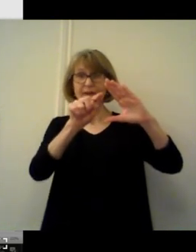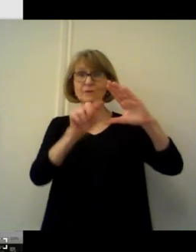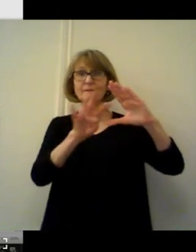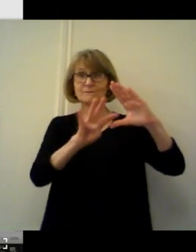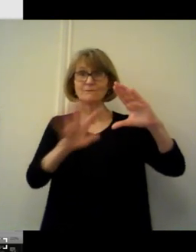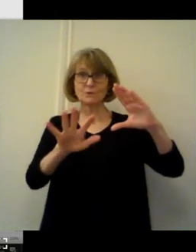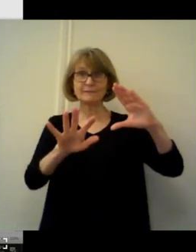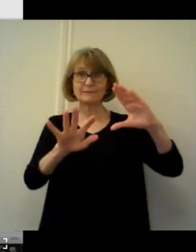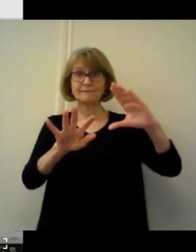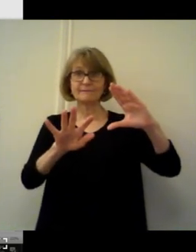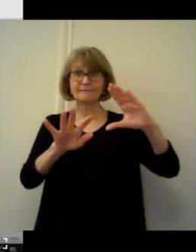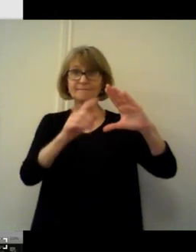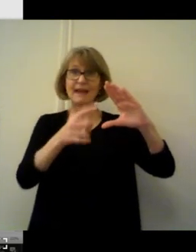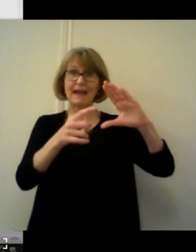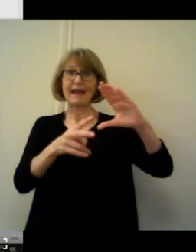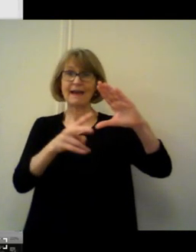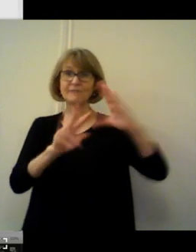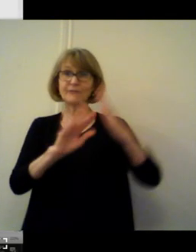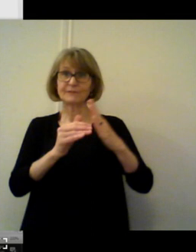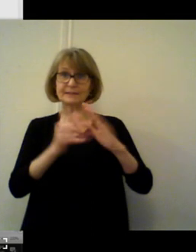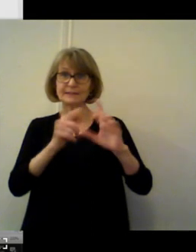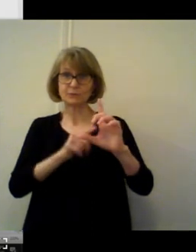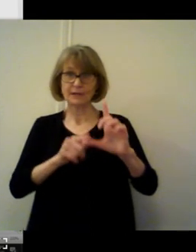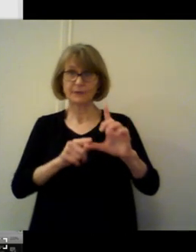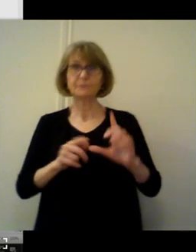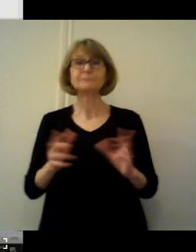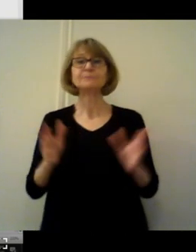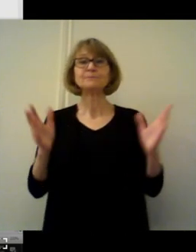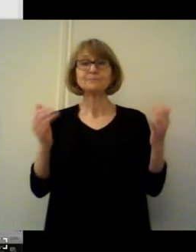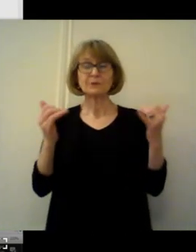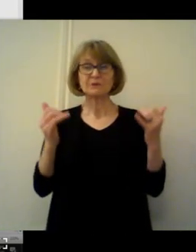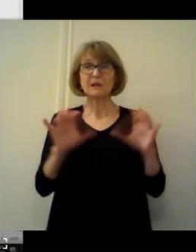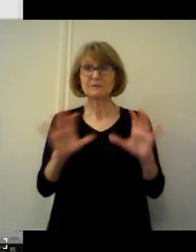degrees. All right, let's try some problems.